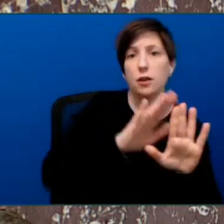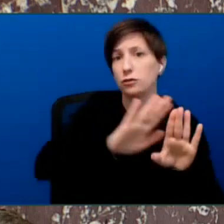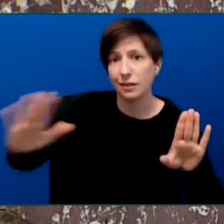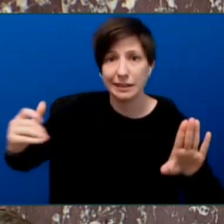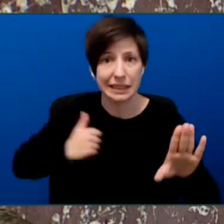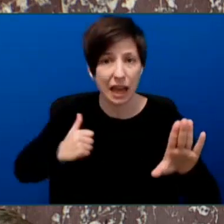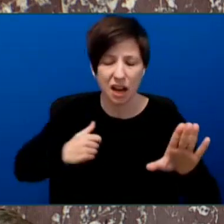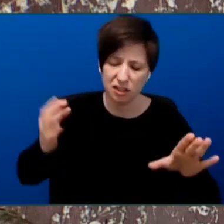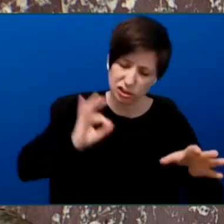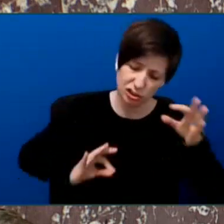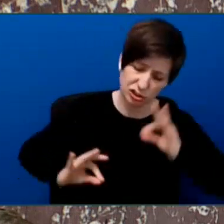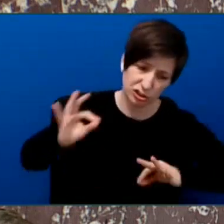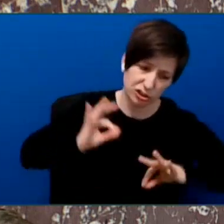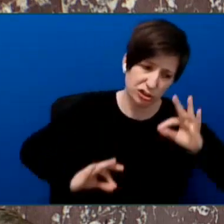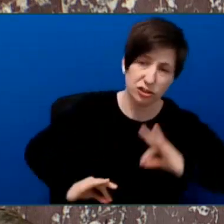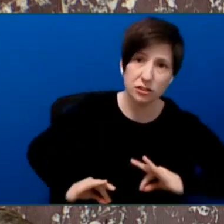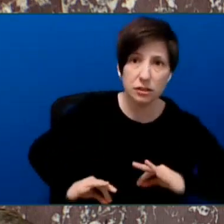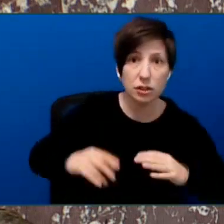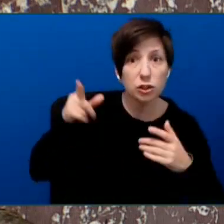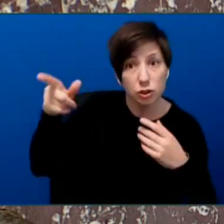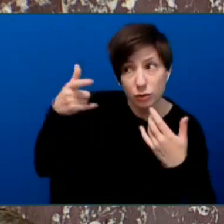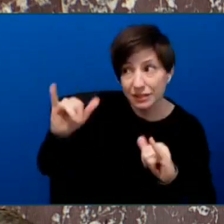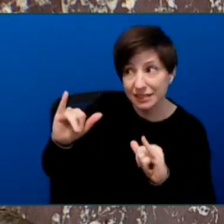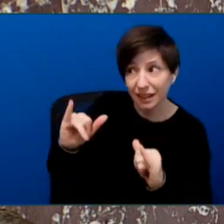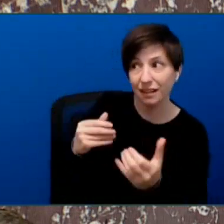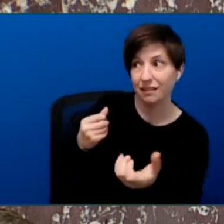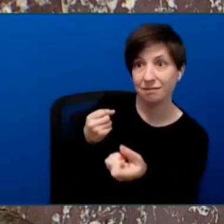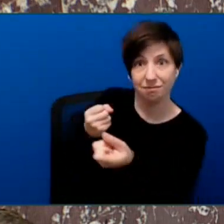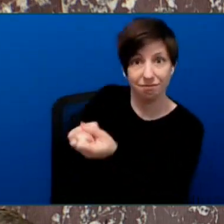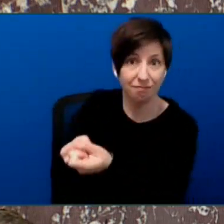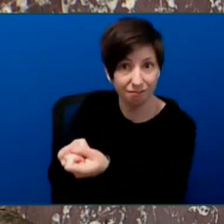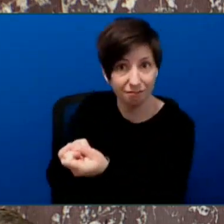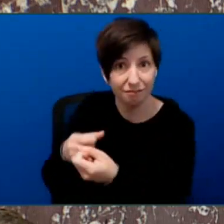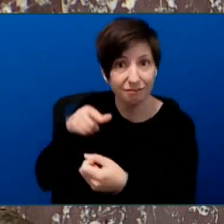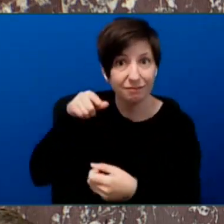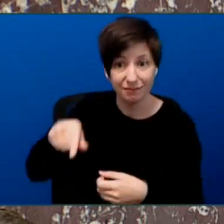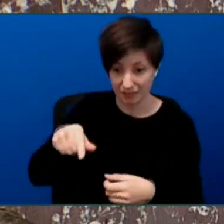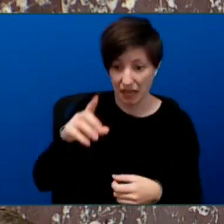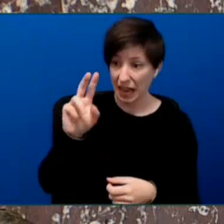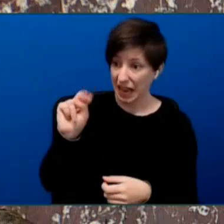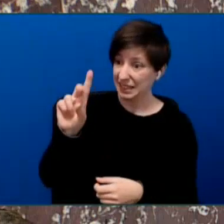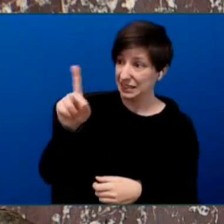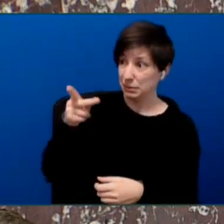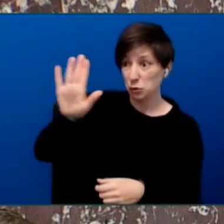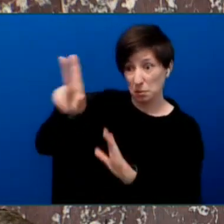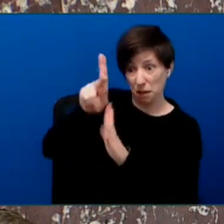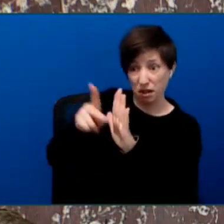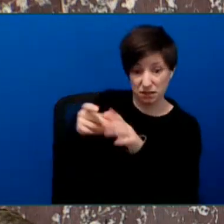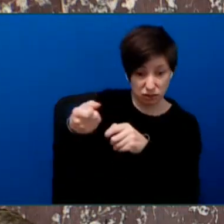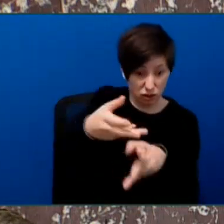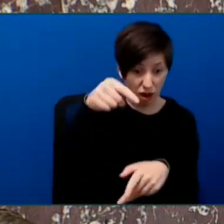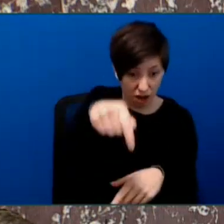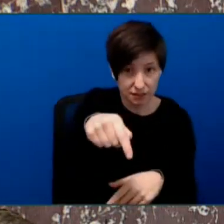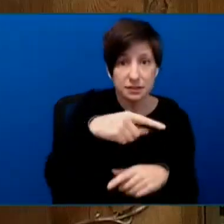Premier continue to fuel the NDP's taxpayer-funded drug trafficking crisis?